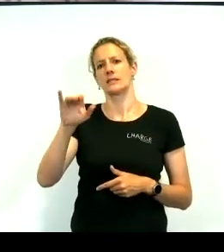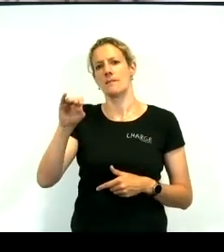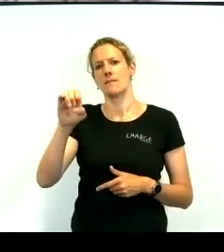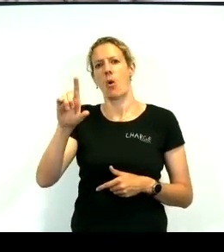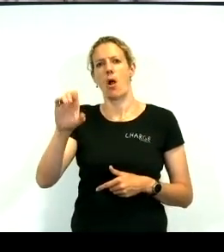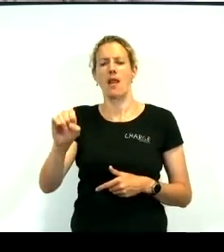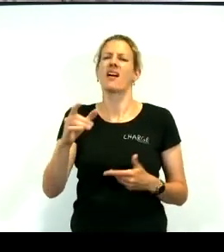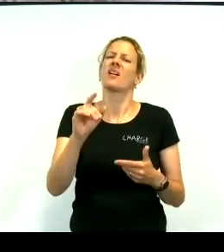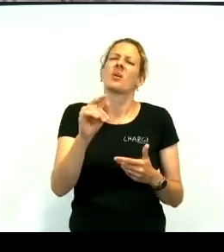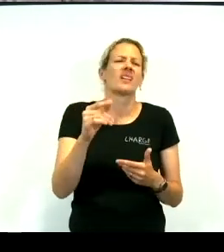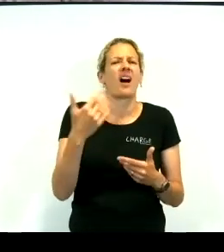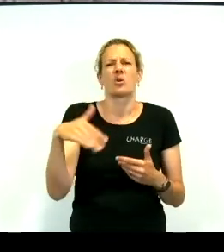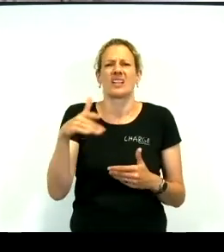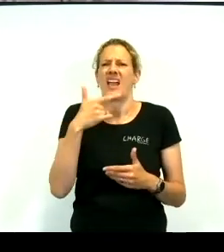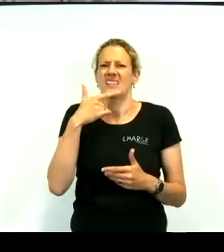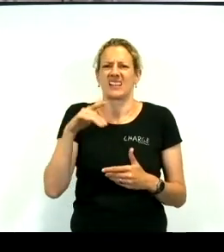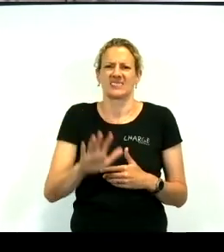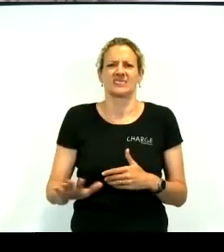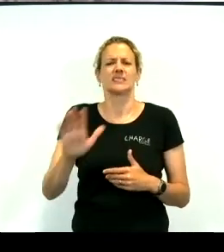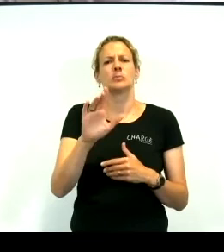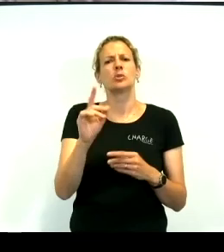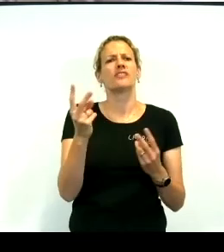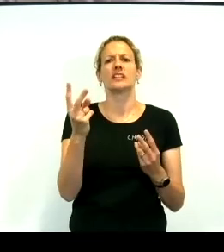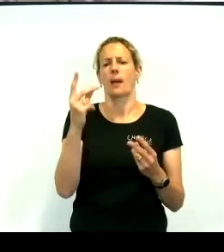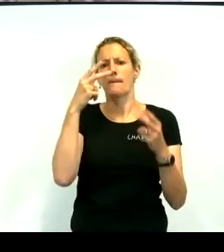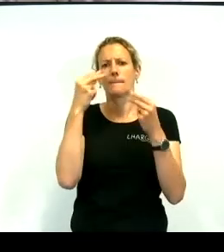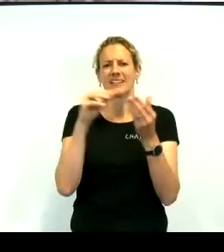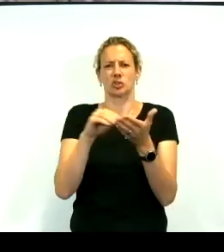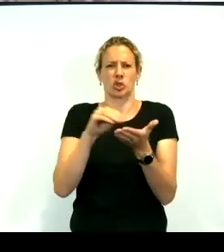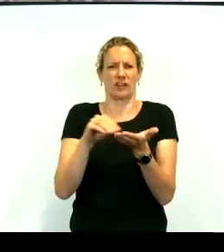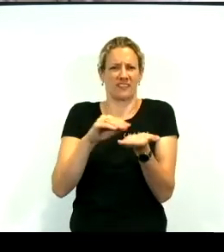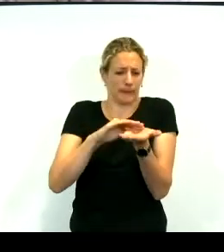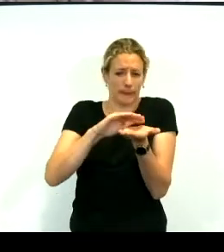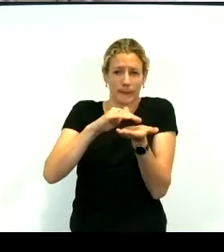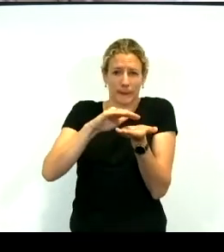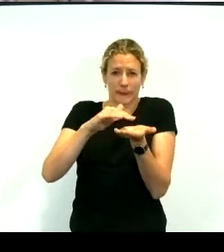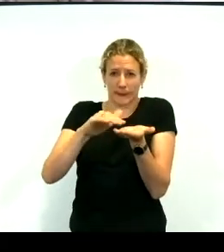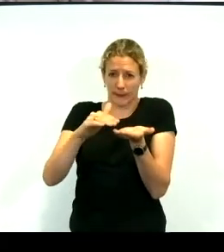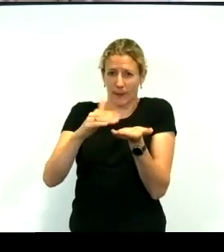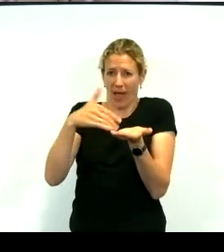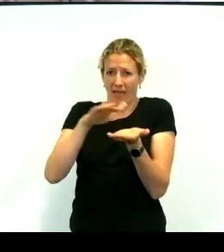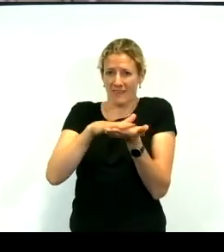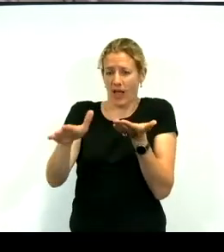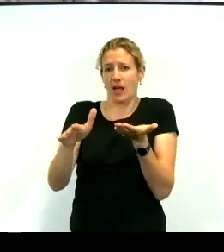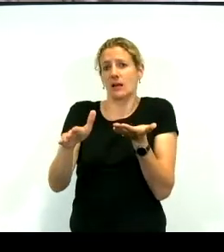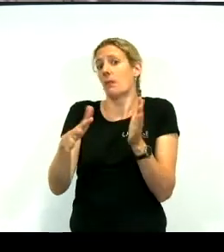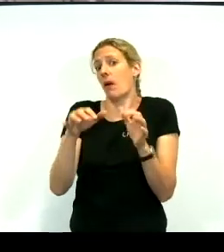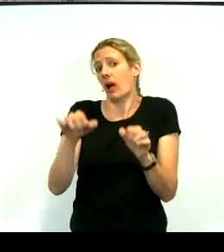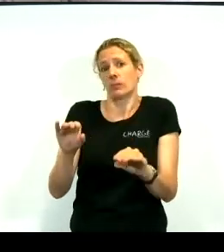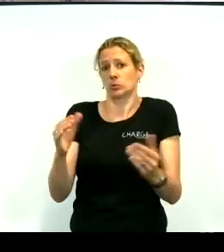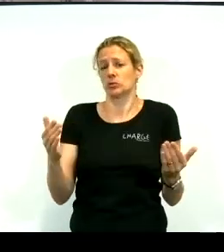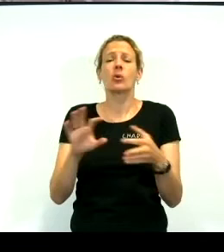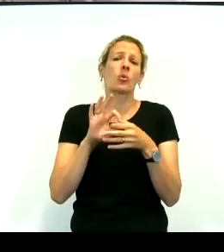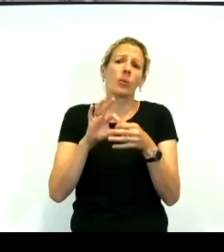So some of them might have that, but it depends on what the child or young person uses. So if they're not